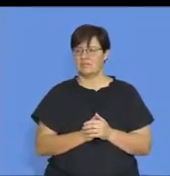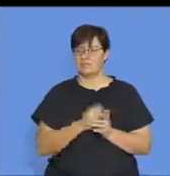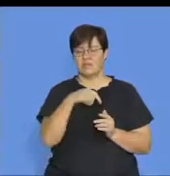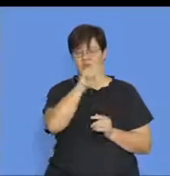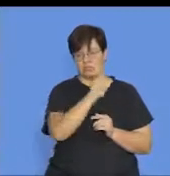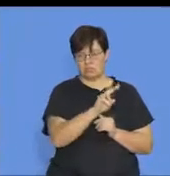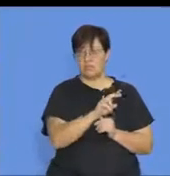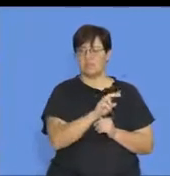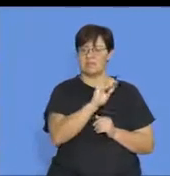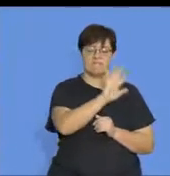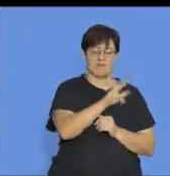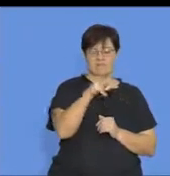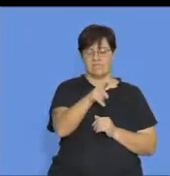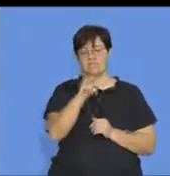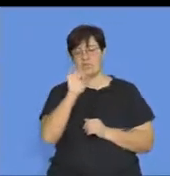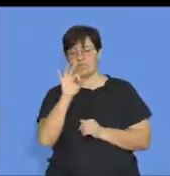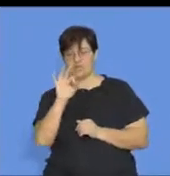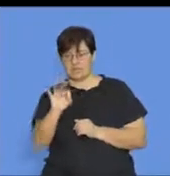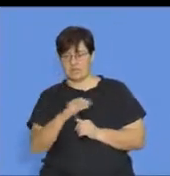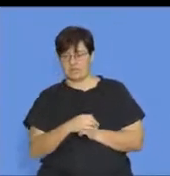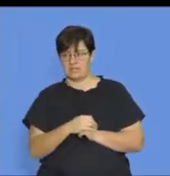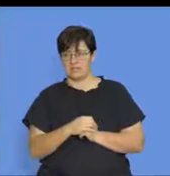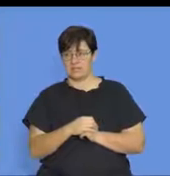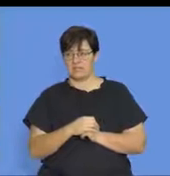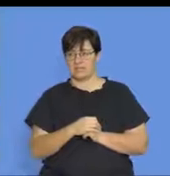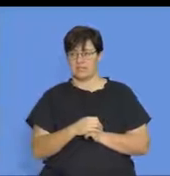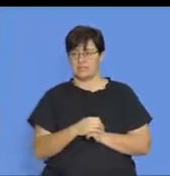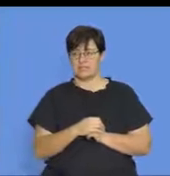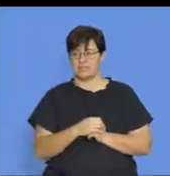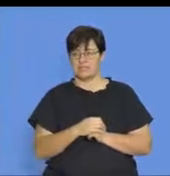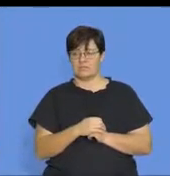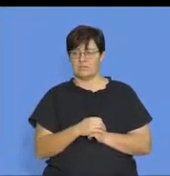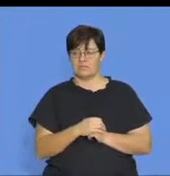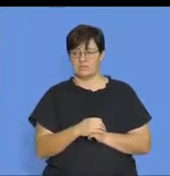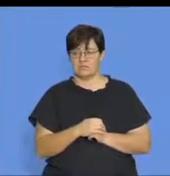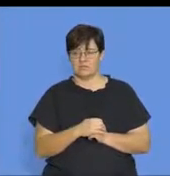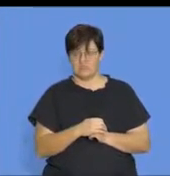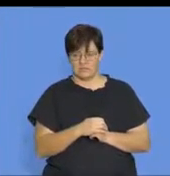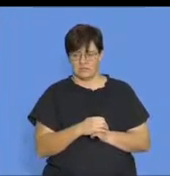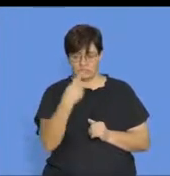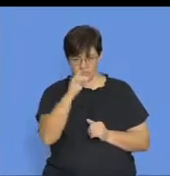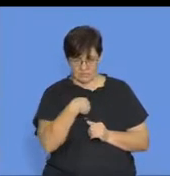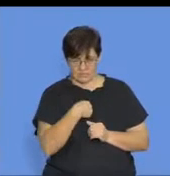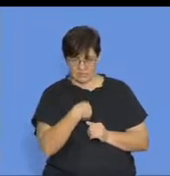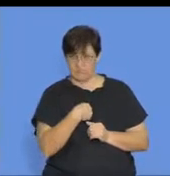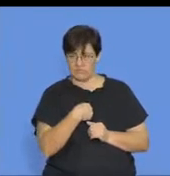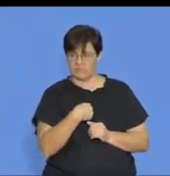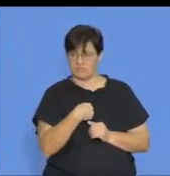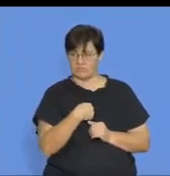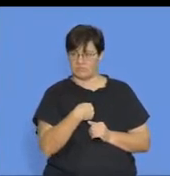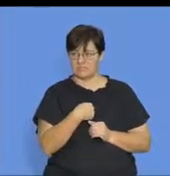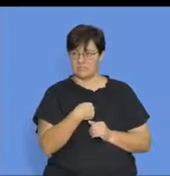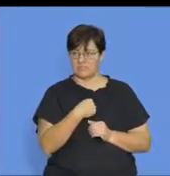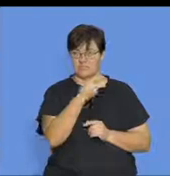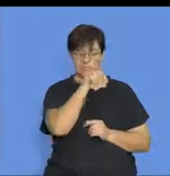I divide by 2. So I'm dividing it in the ratio of 5 is to 3. Am I correct?